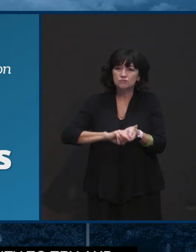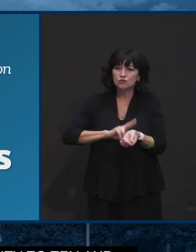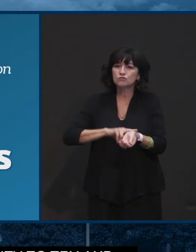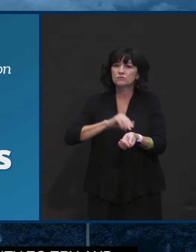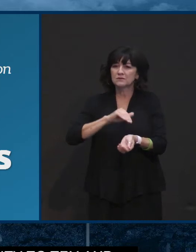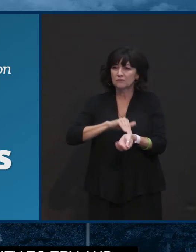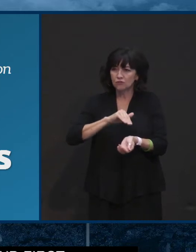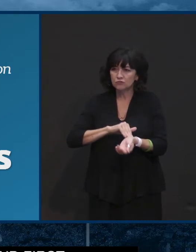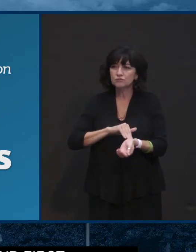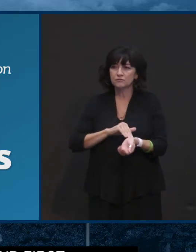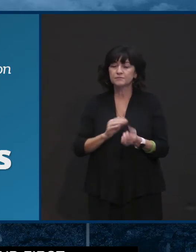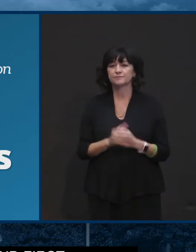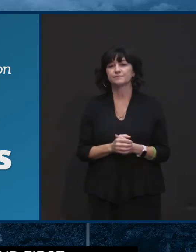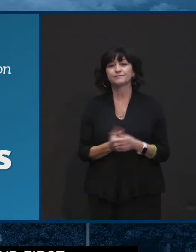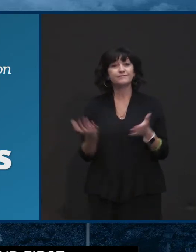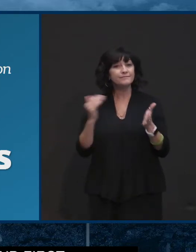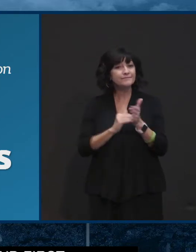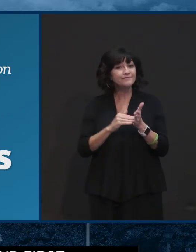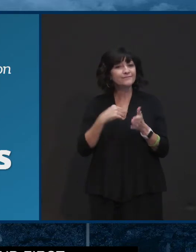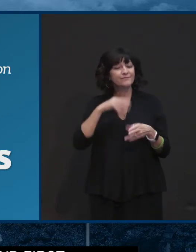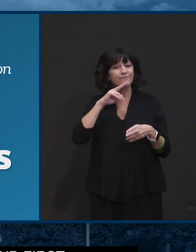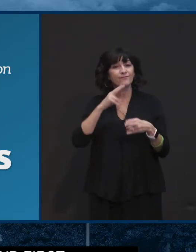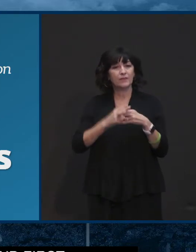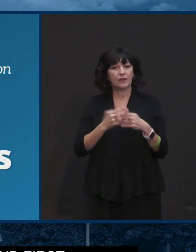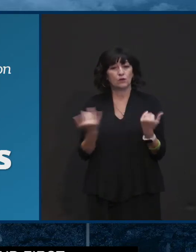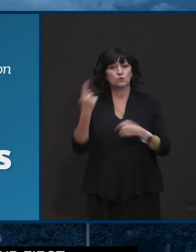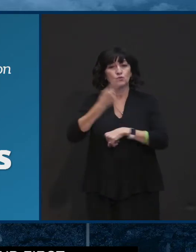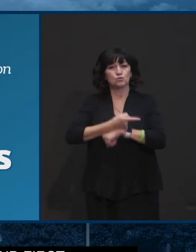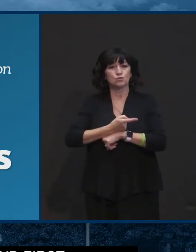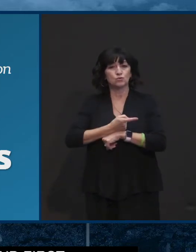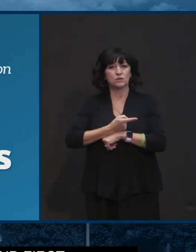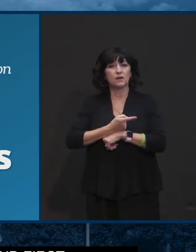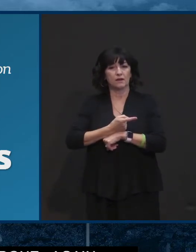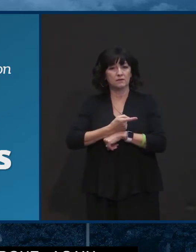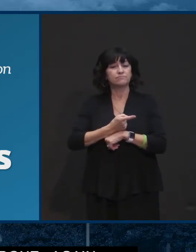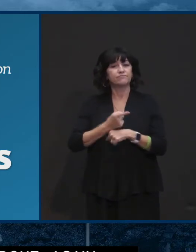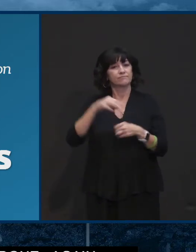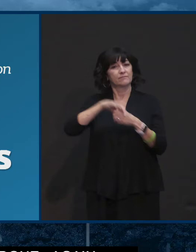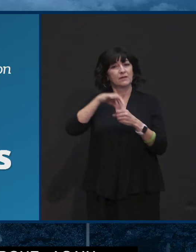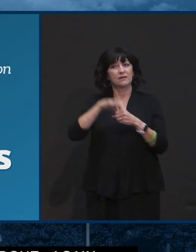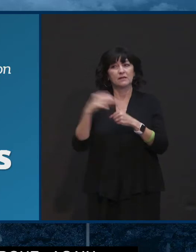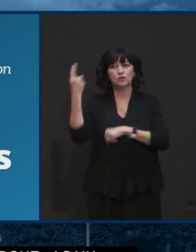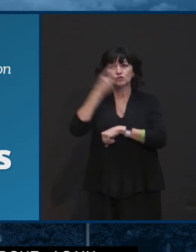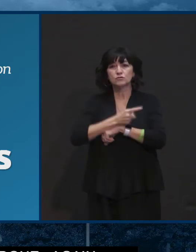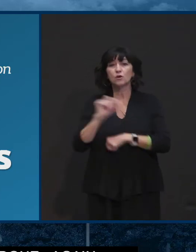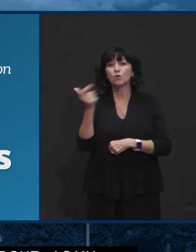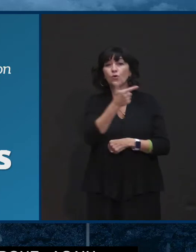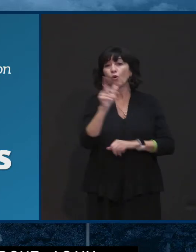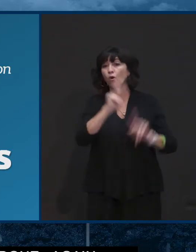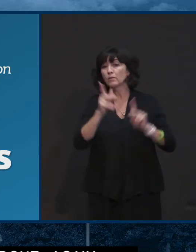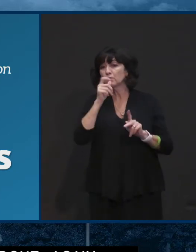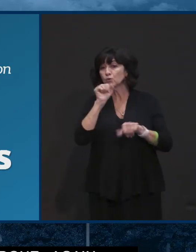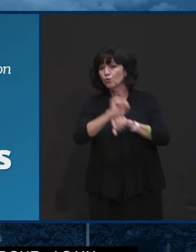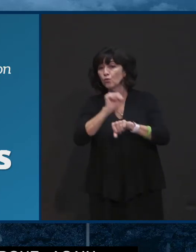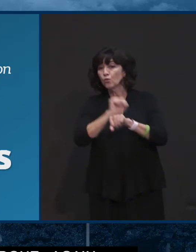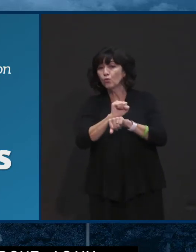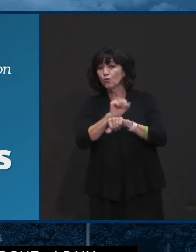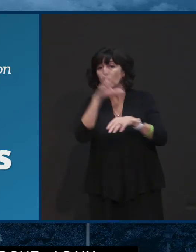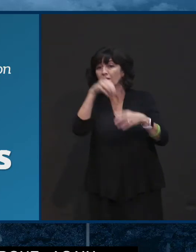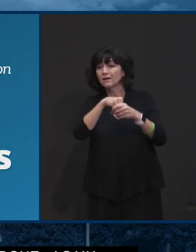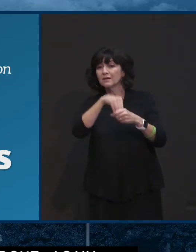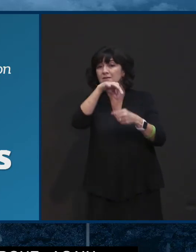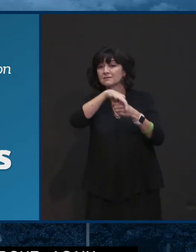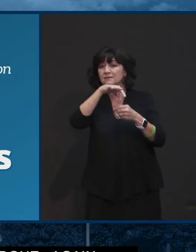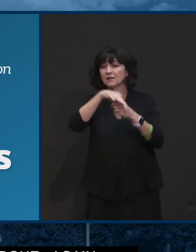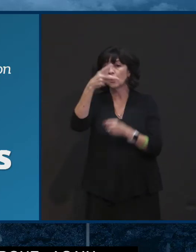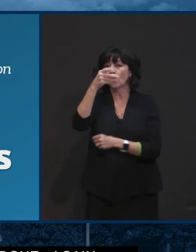Day. I mentioned at the top, I want to thank all the poll workers who are out there. They're in those polls all day long. Really pleased to